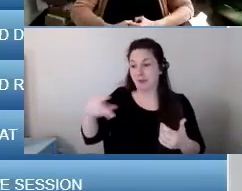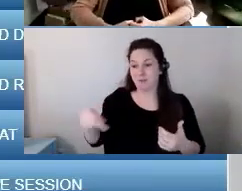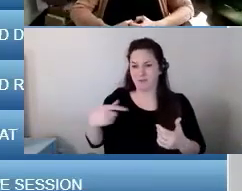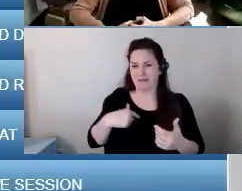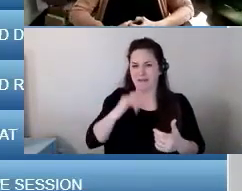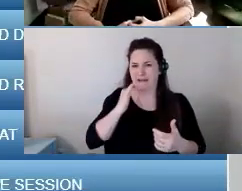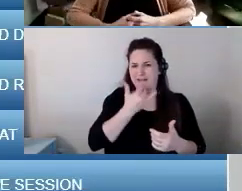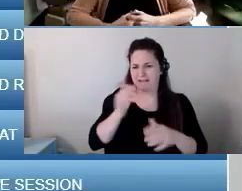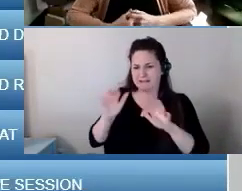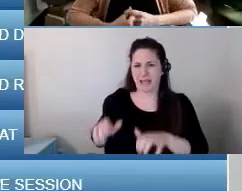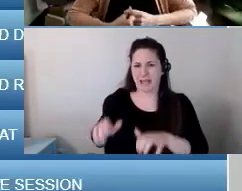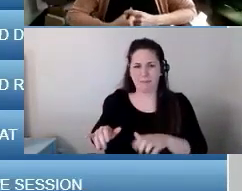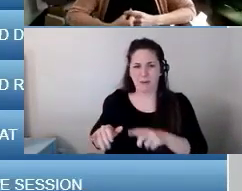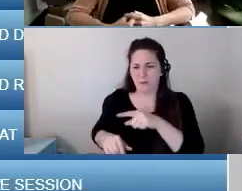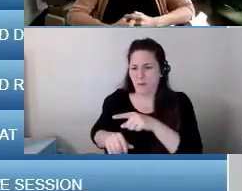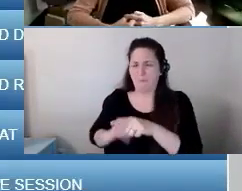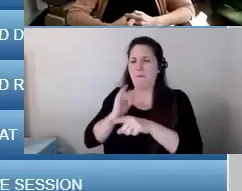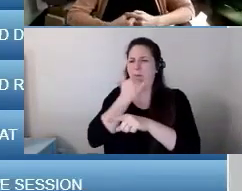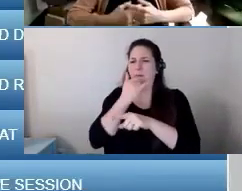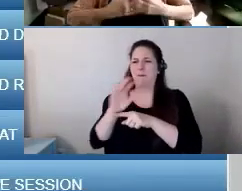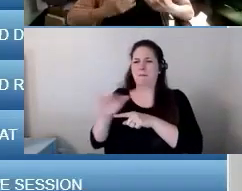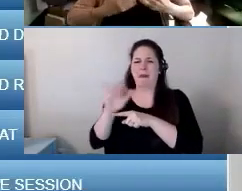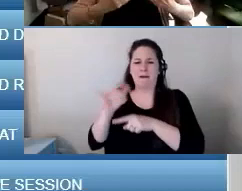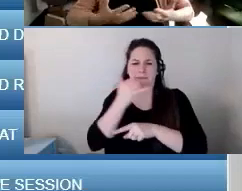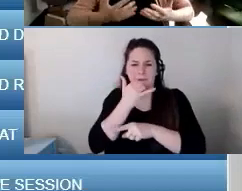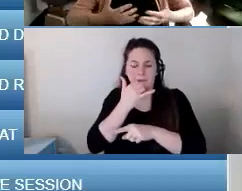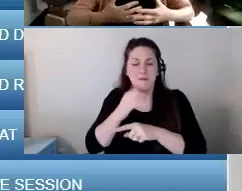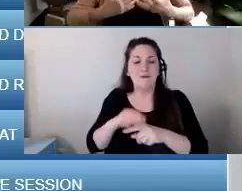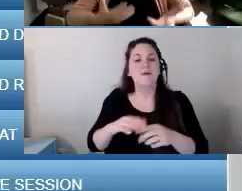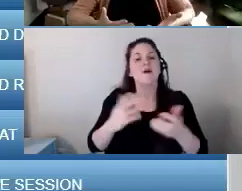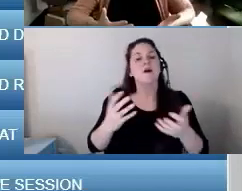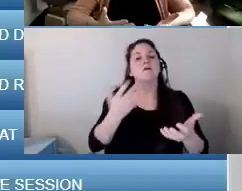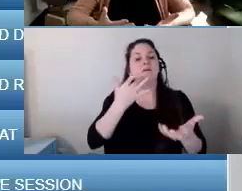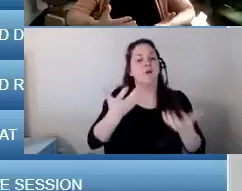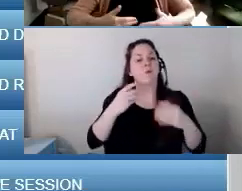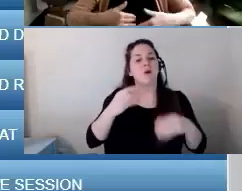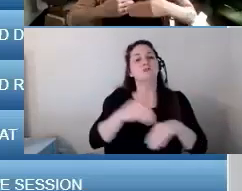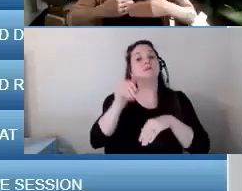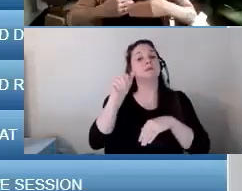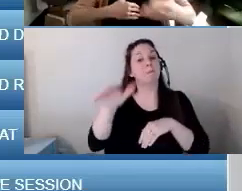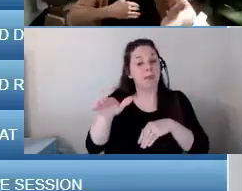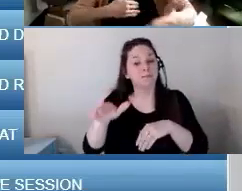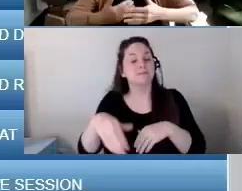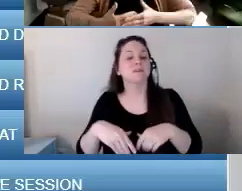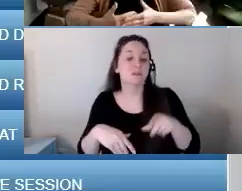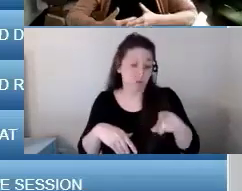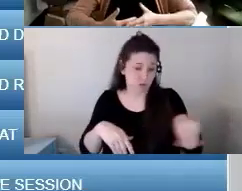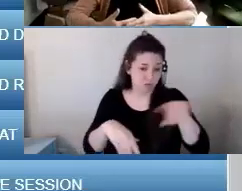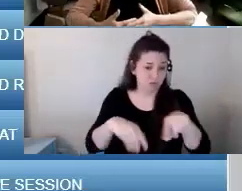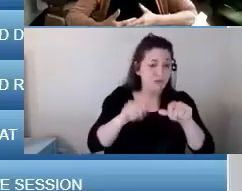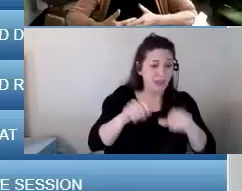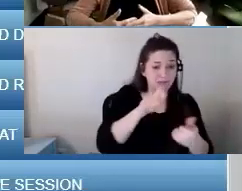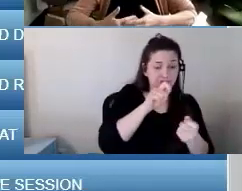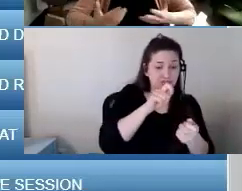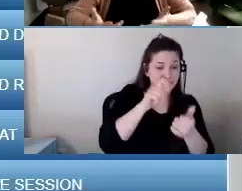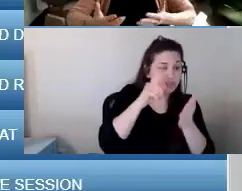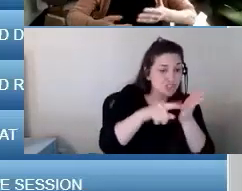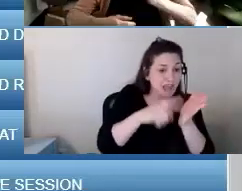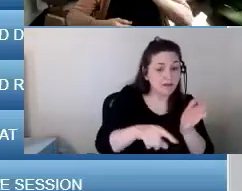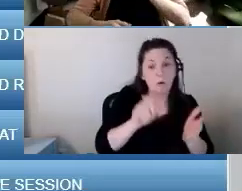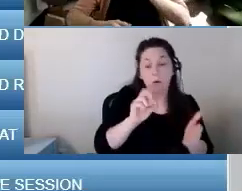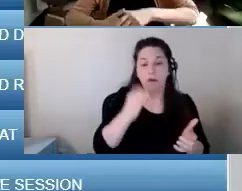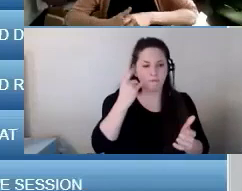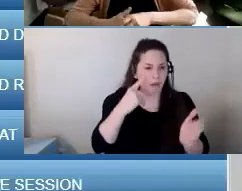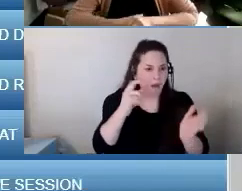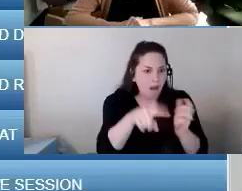or 2 on Friday, so that everything will be checked. You can check it. You can make changes along the way. If you find an error, you